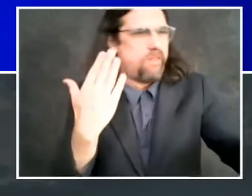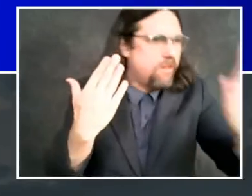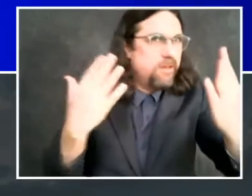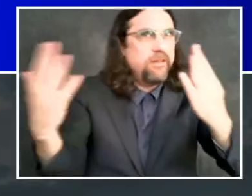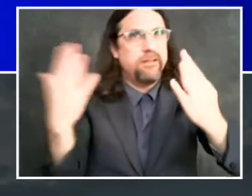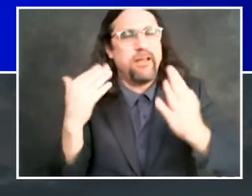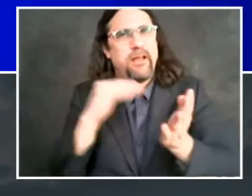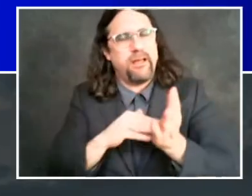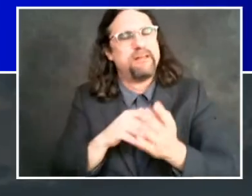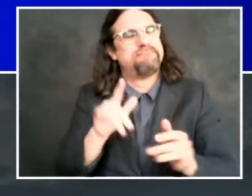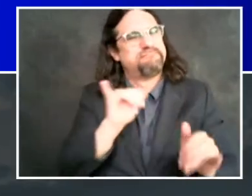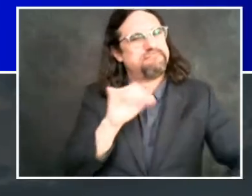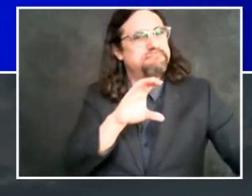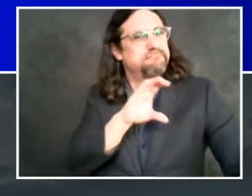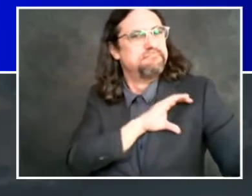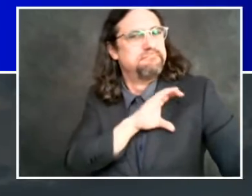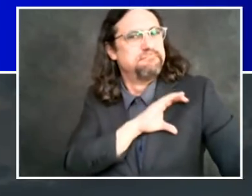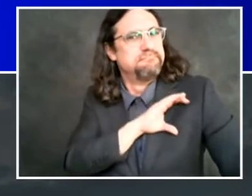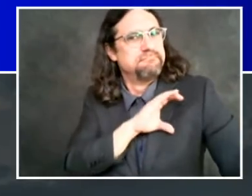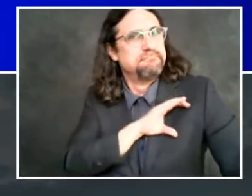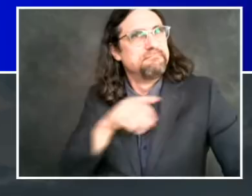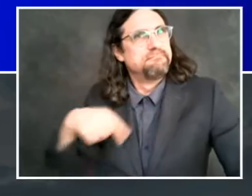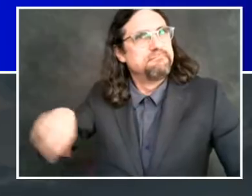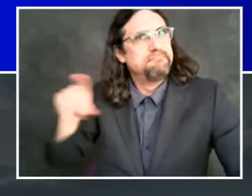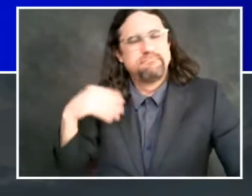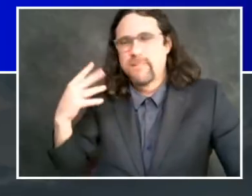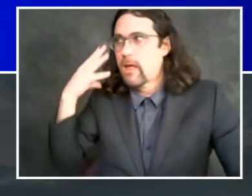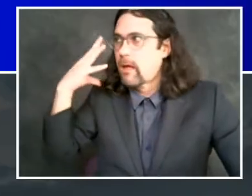all our agencies who have been doing that work. Look,